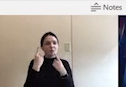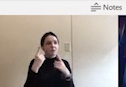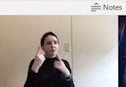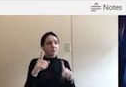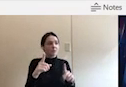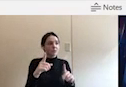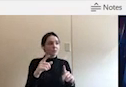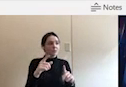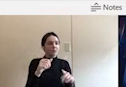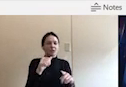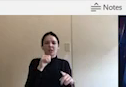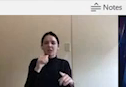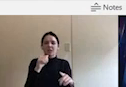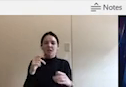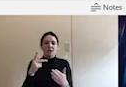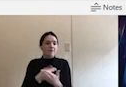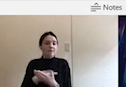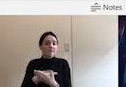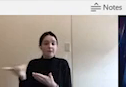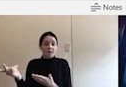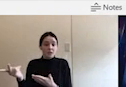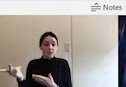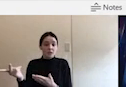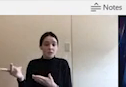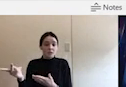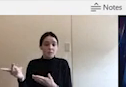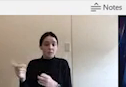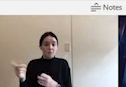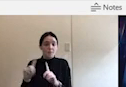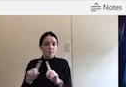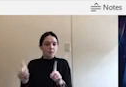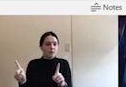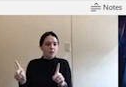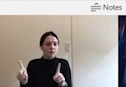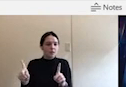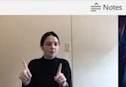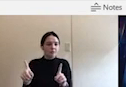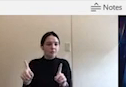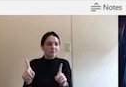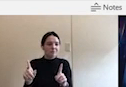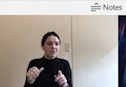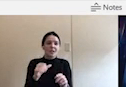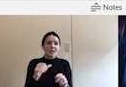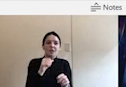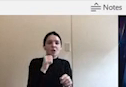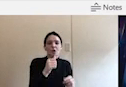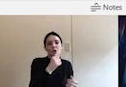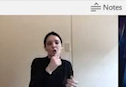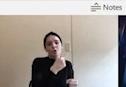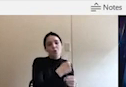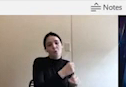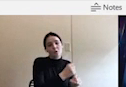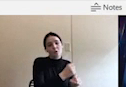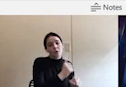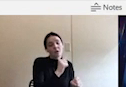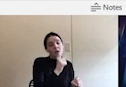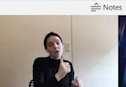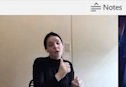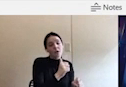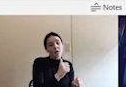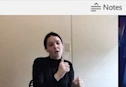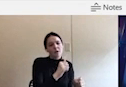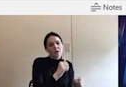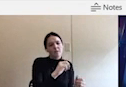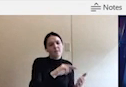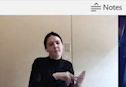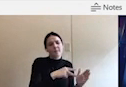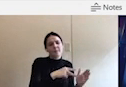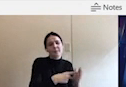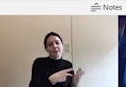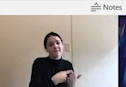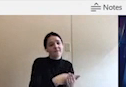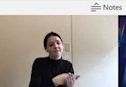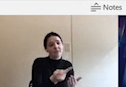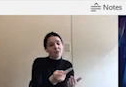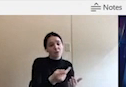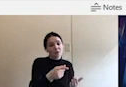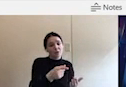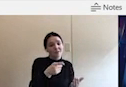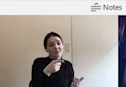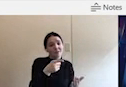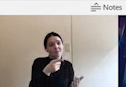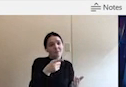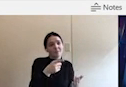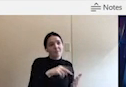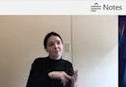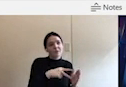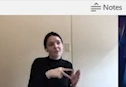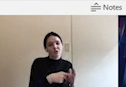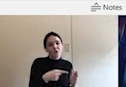failed. It was just the first way that didn't work. That's Right. not a failure. That's a discovery. So the first thing you figure out is all the ways that don't work till you